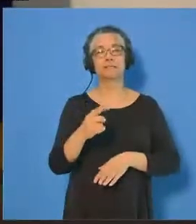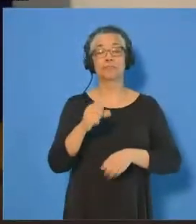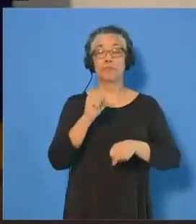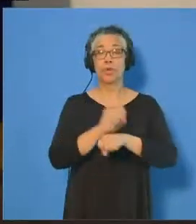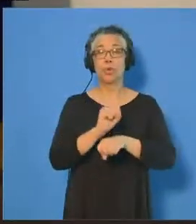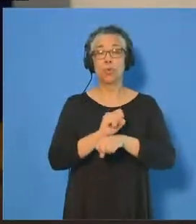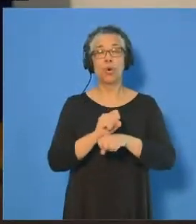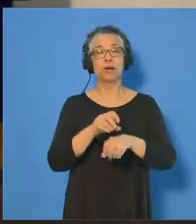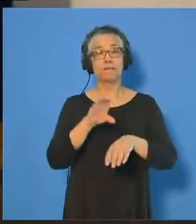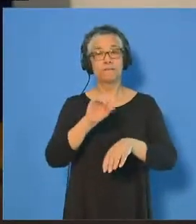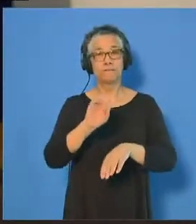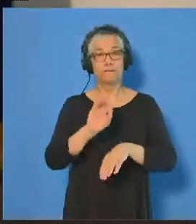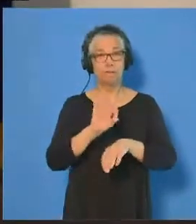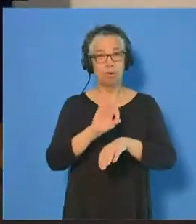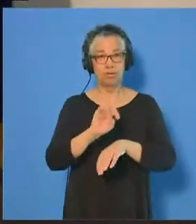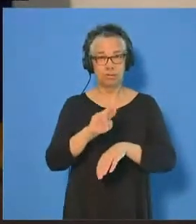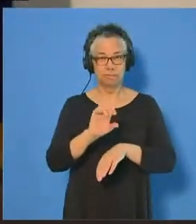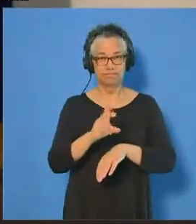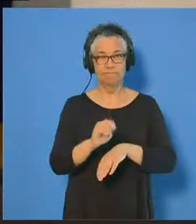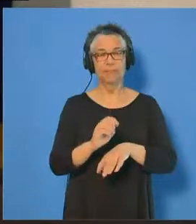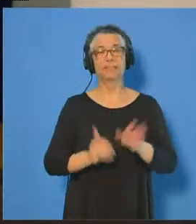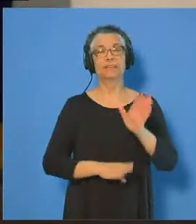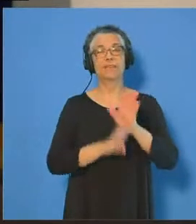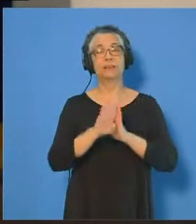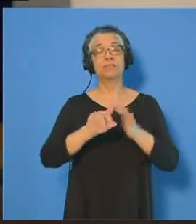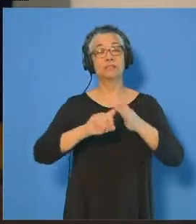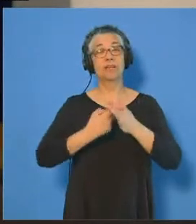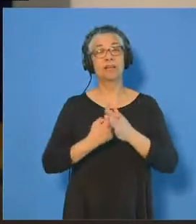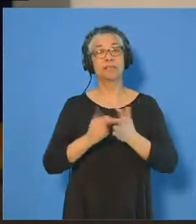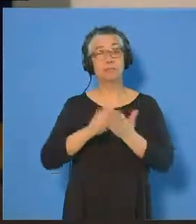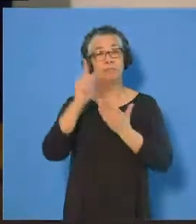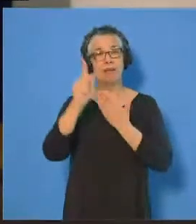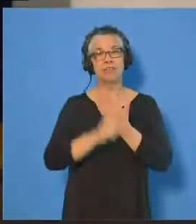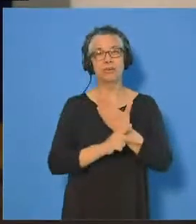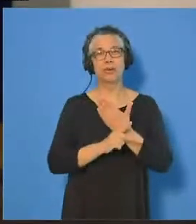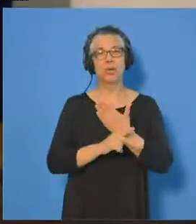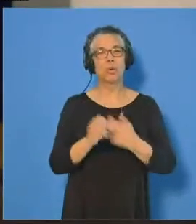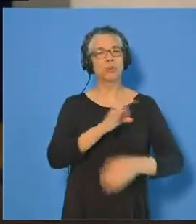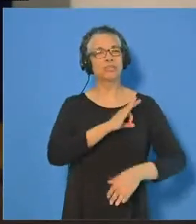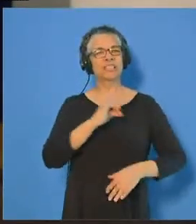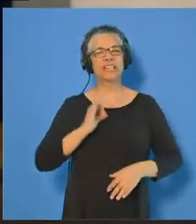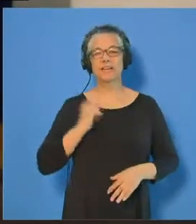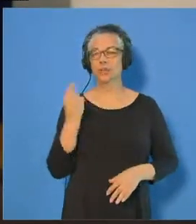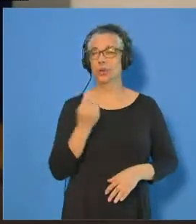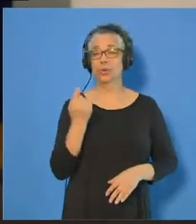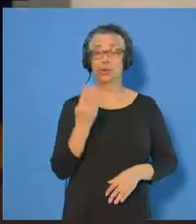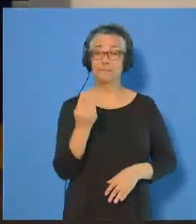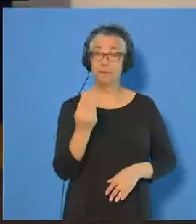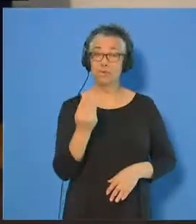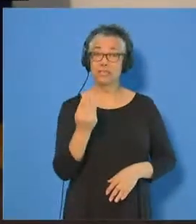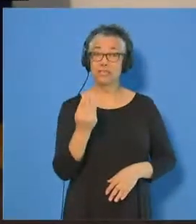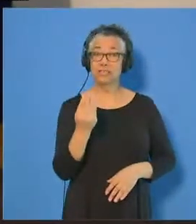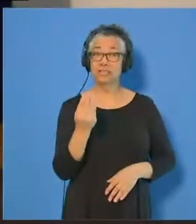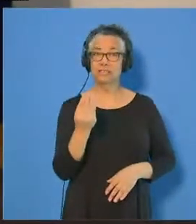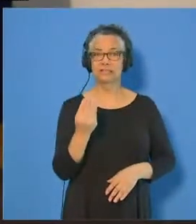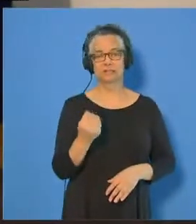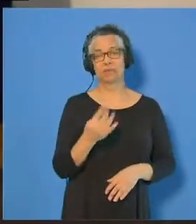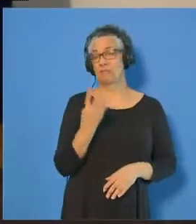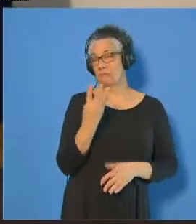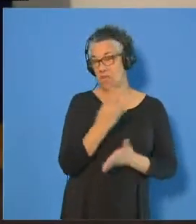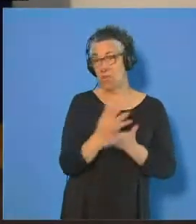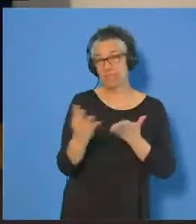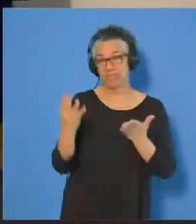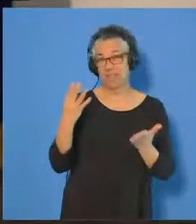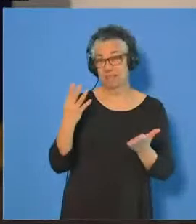Workforce Development started this project with a staff of just 14 over 4 weeks